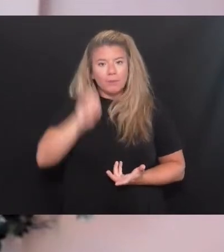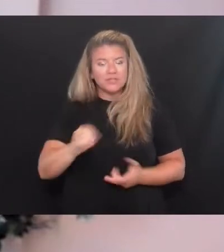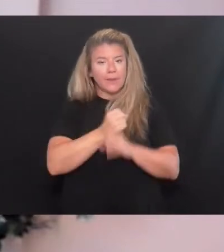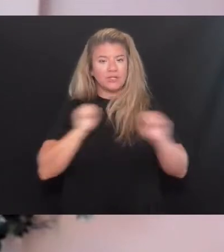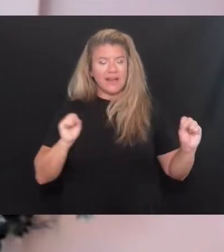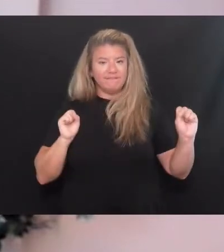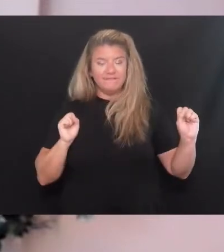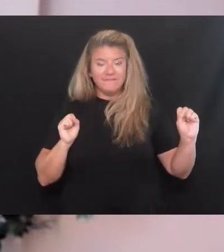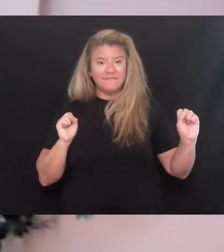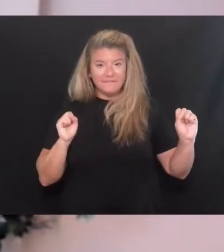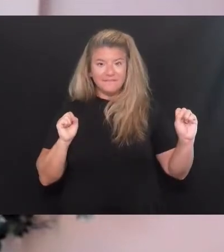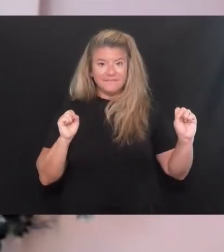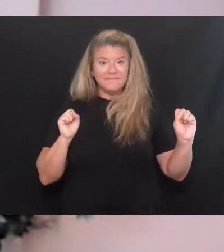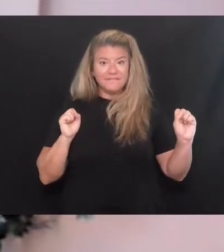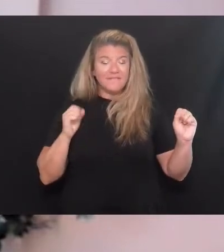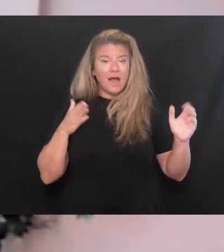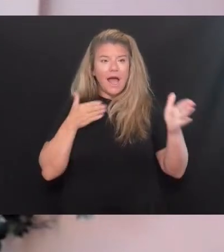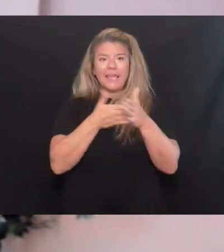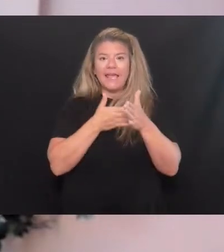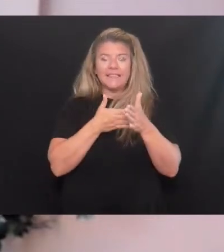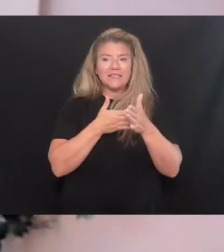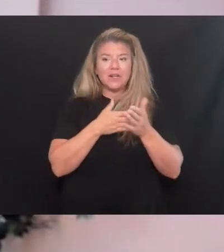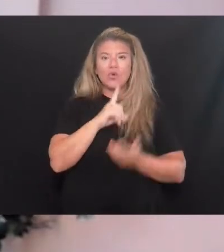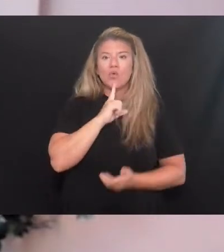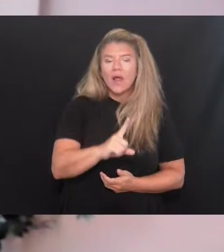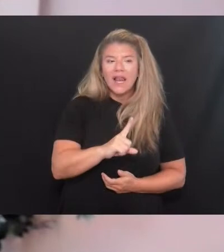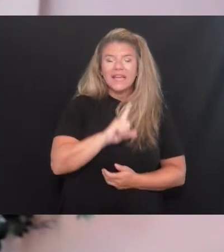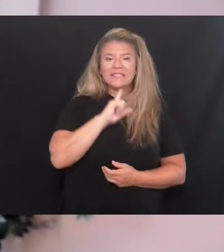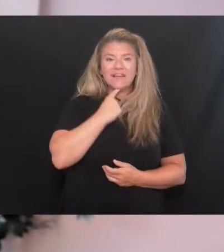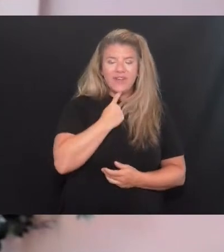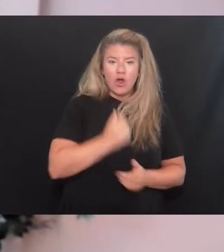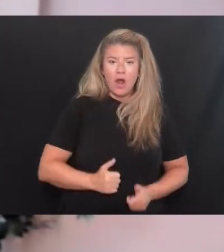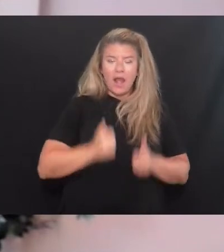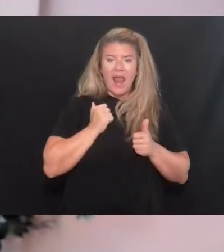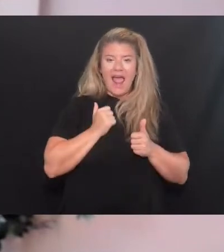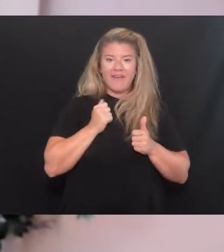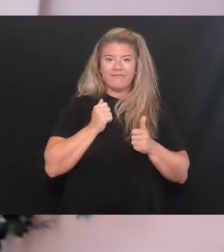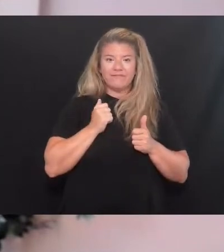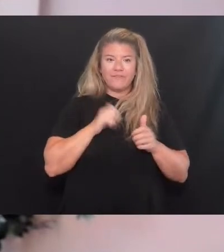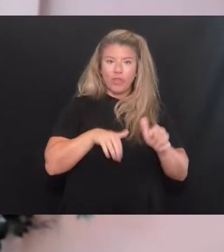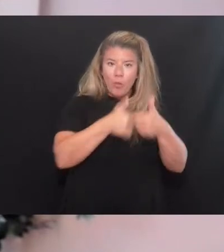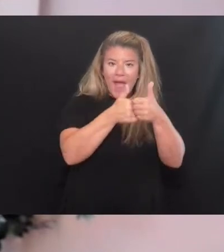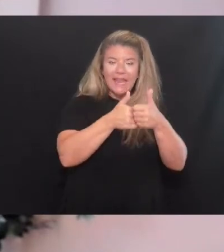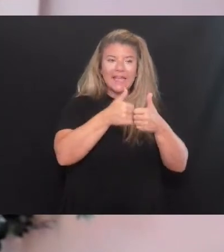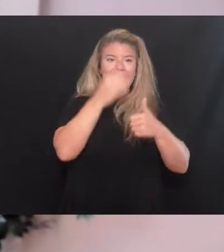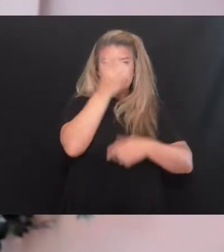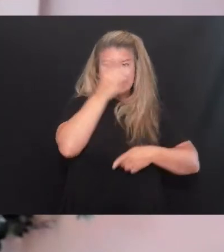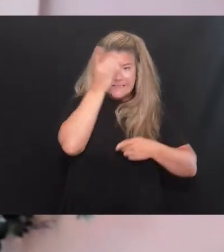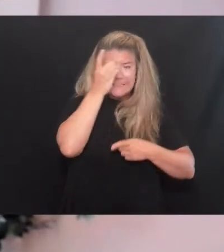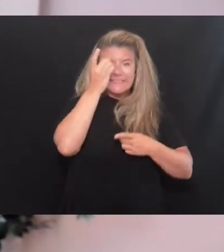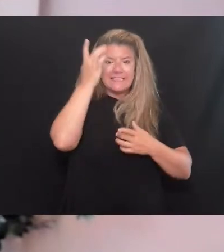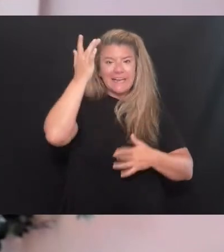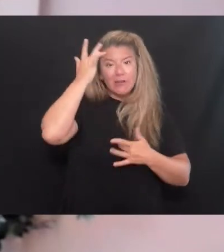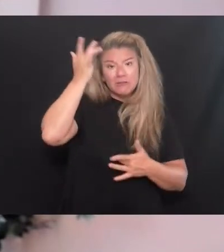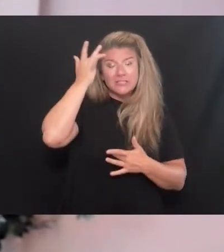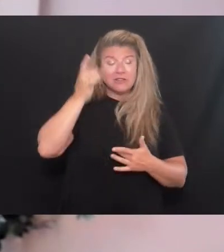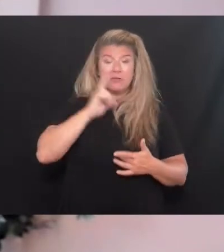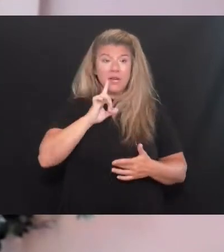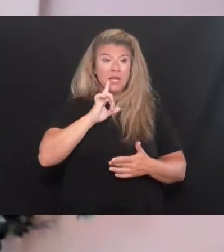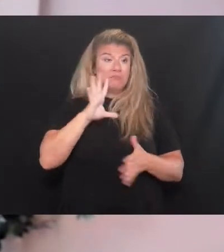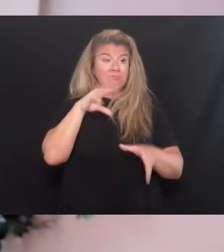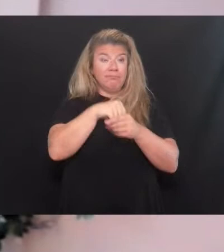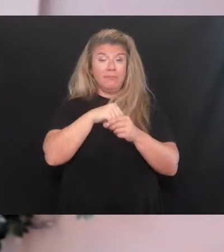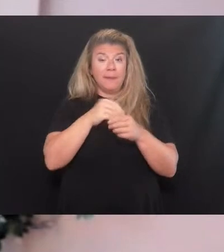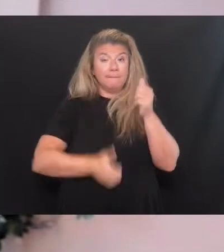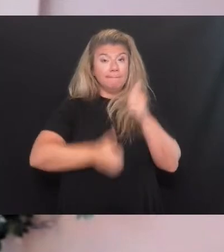protective against really severe life-threatening illness and disease in almost all people that receive